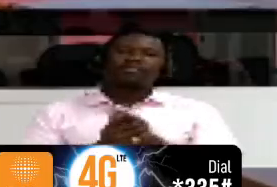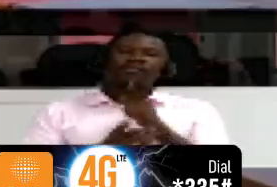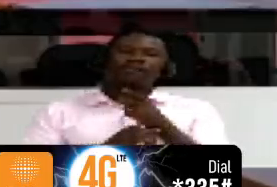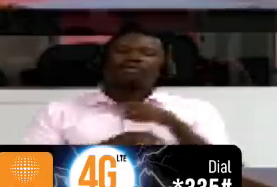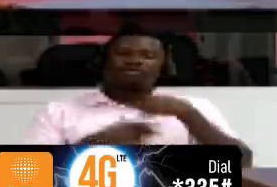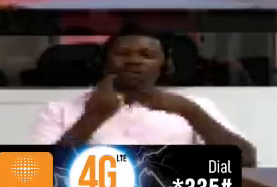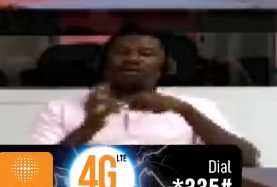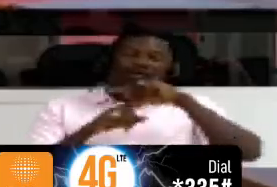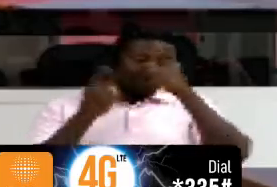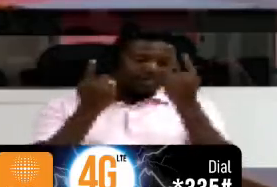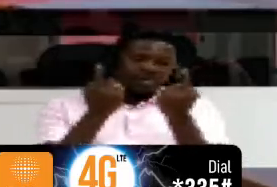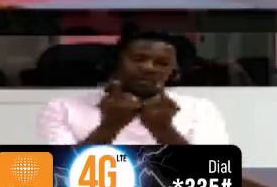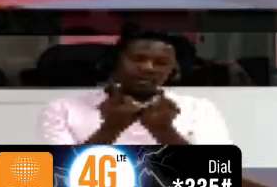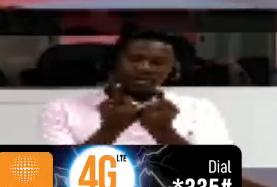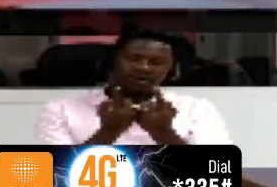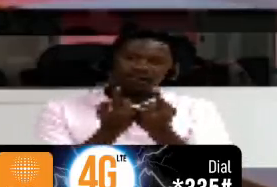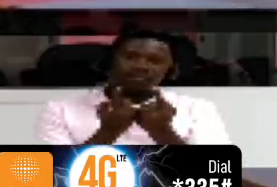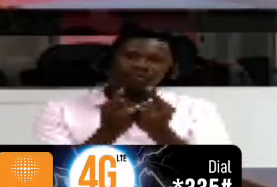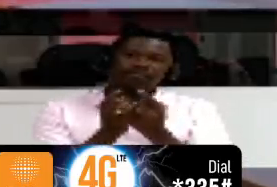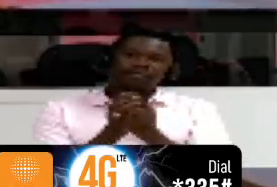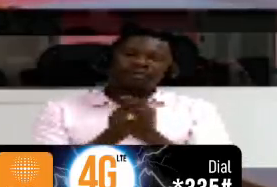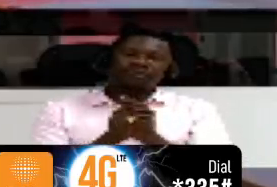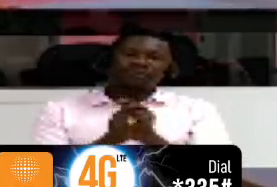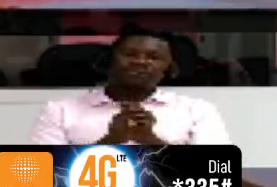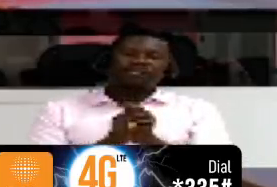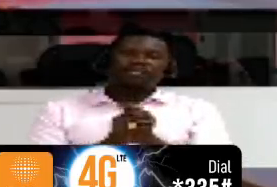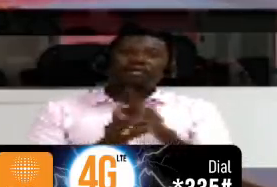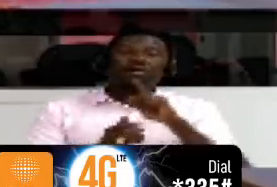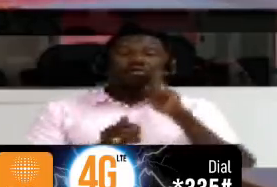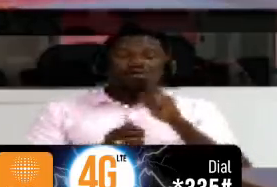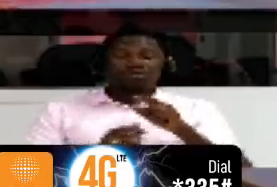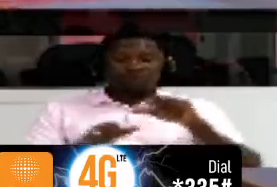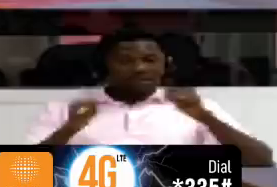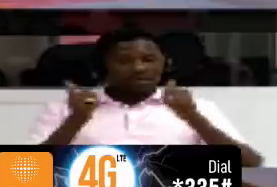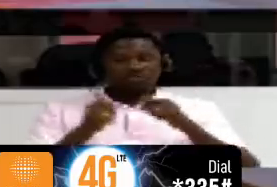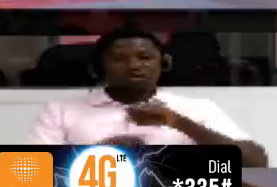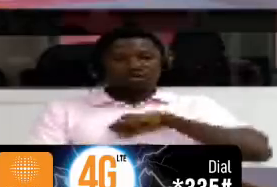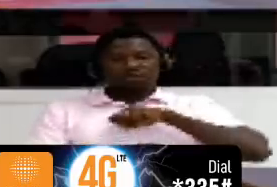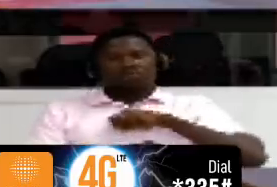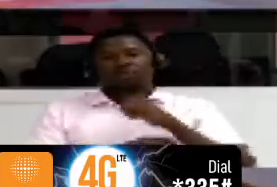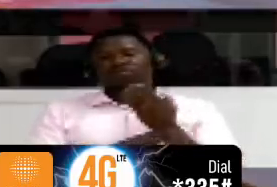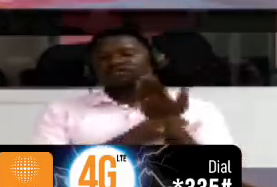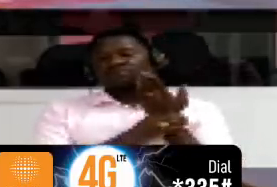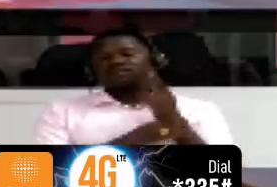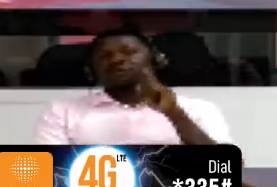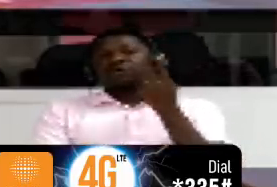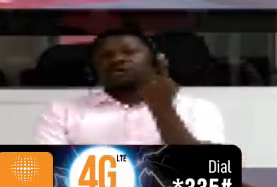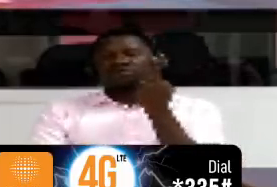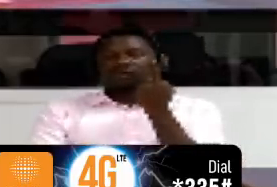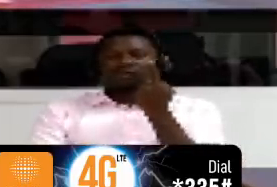that is for everything. And it must start with oneself.